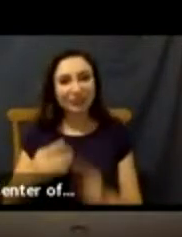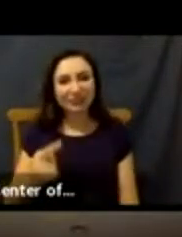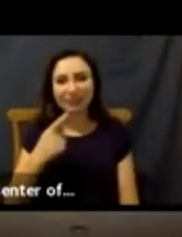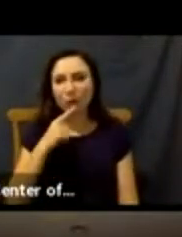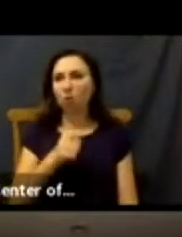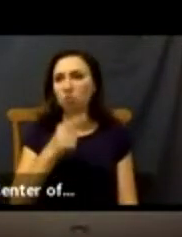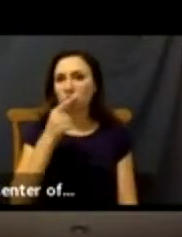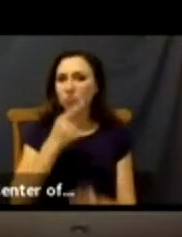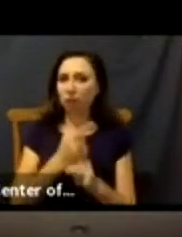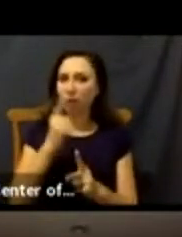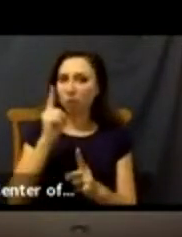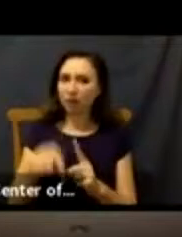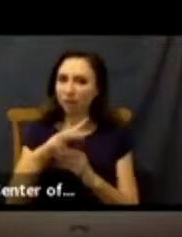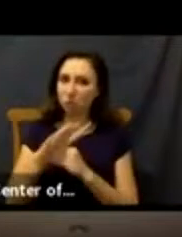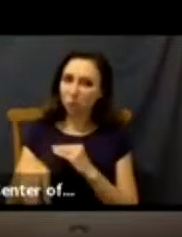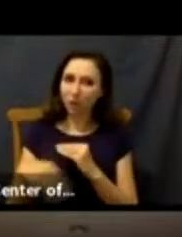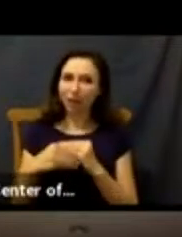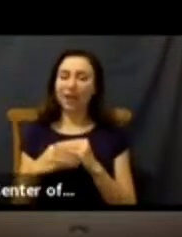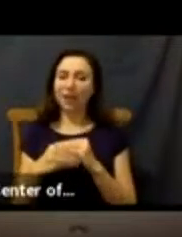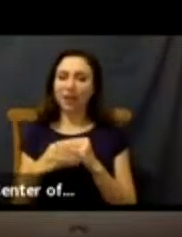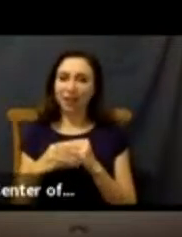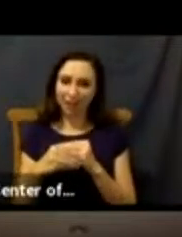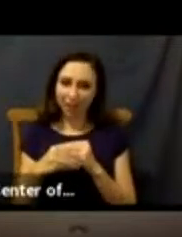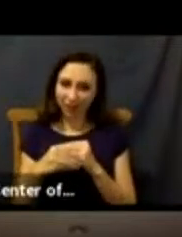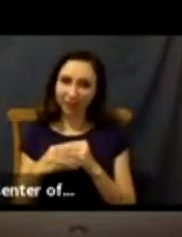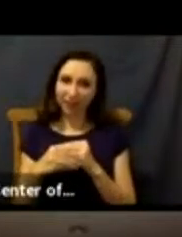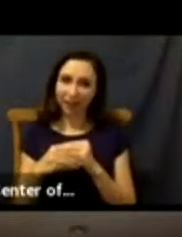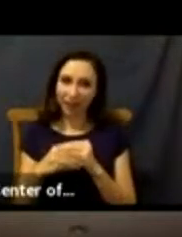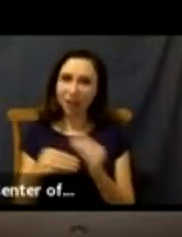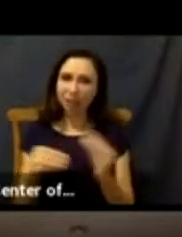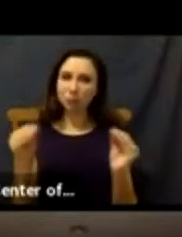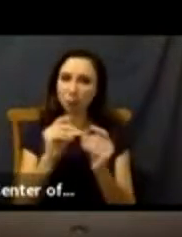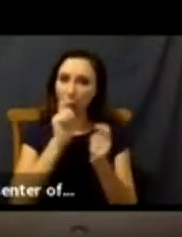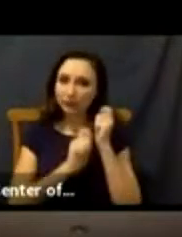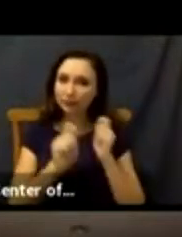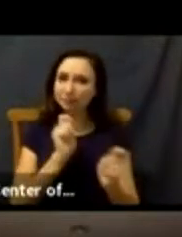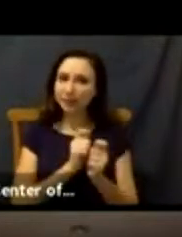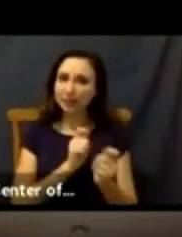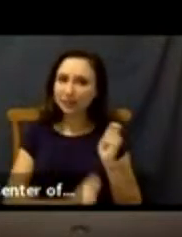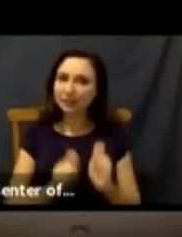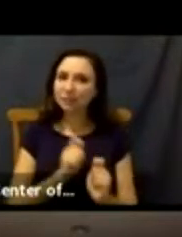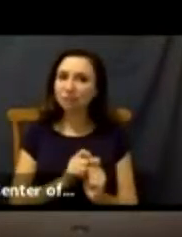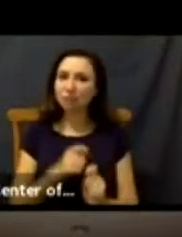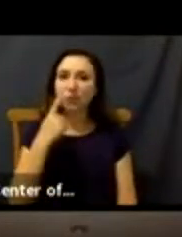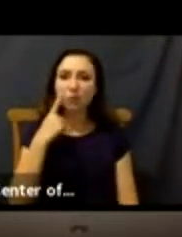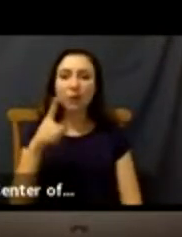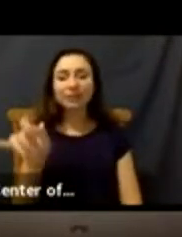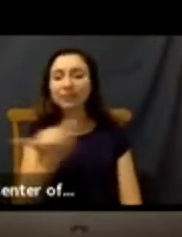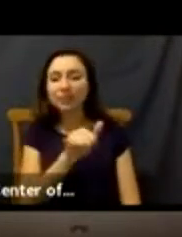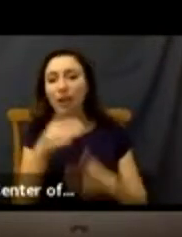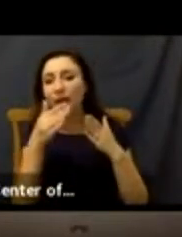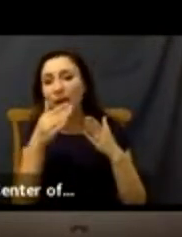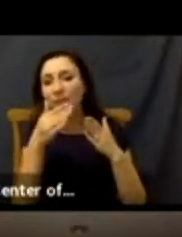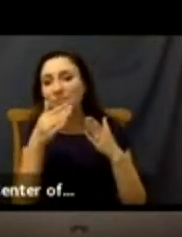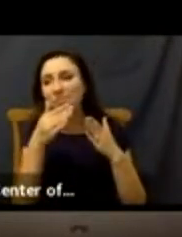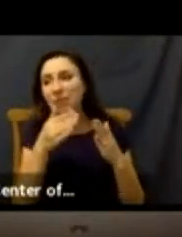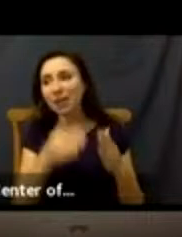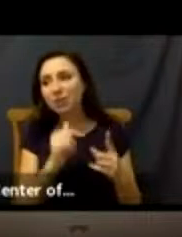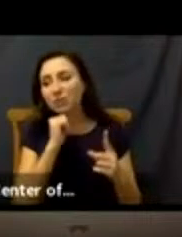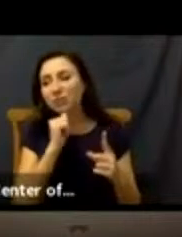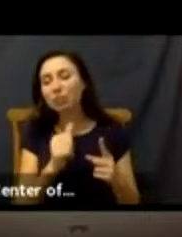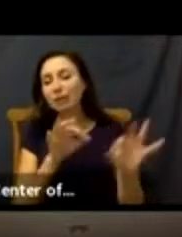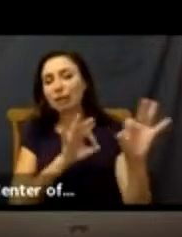right. We need to put some more specificity into this. You're right. In the same manner does not really tell you a